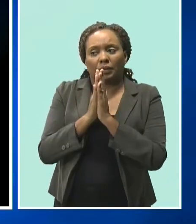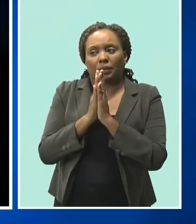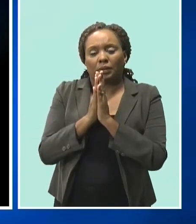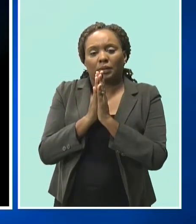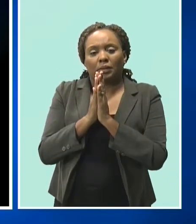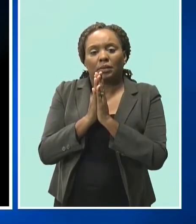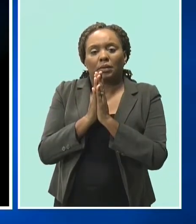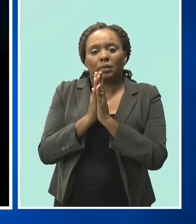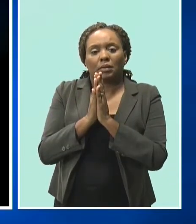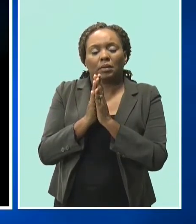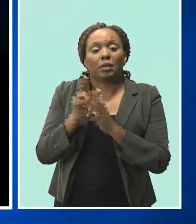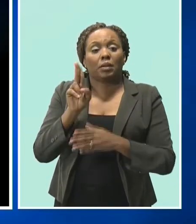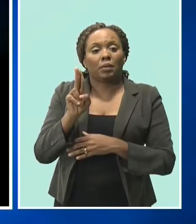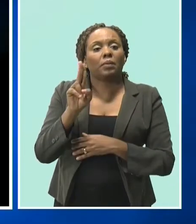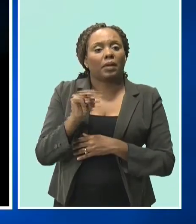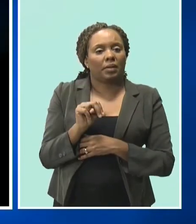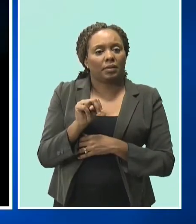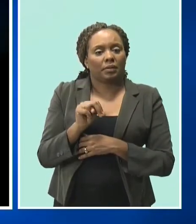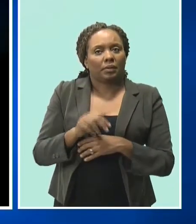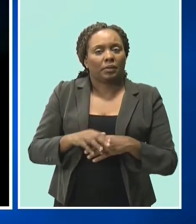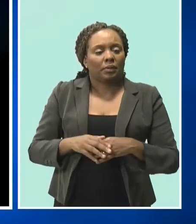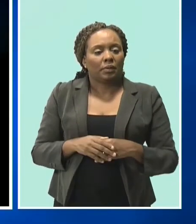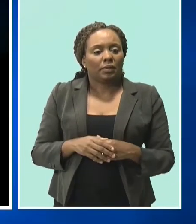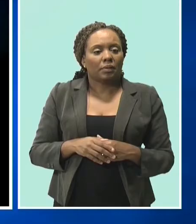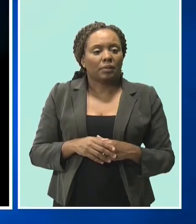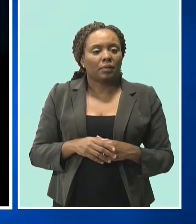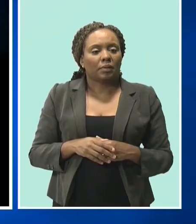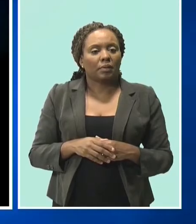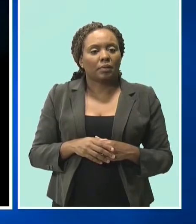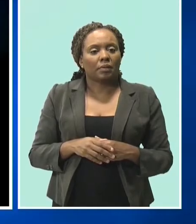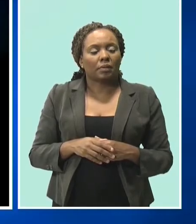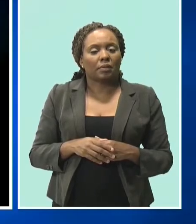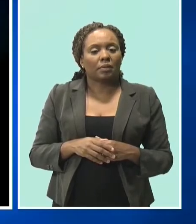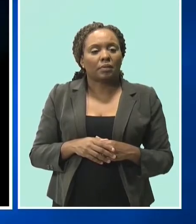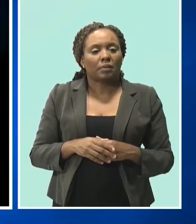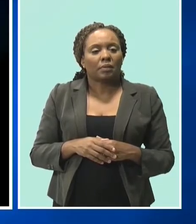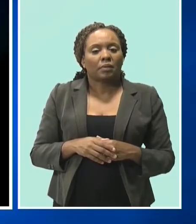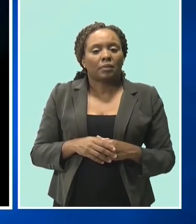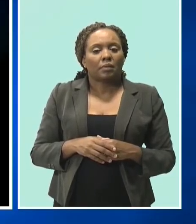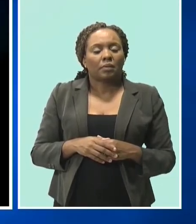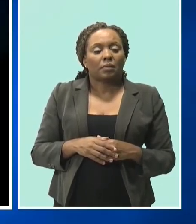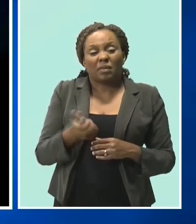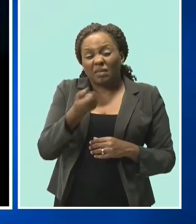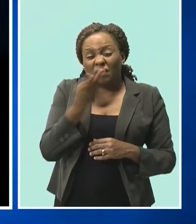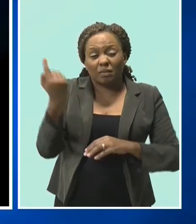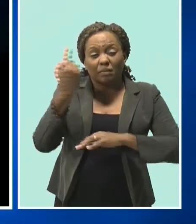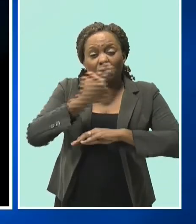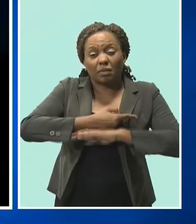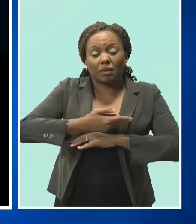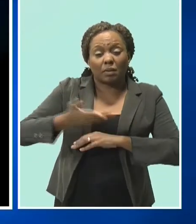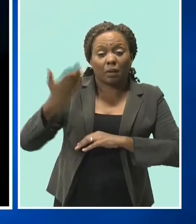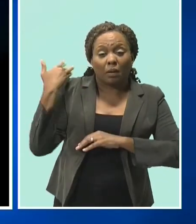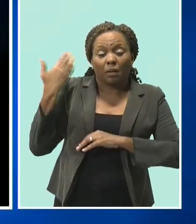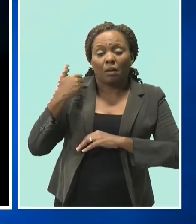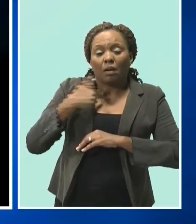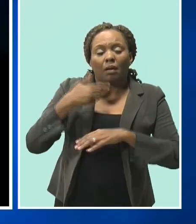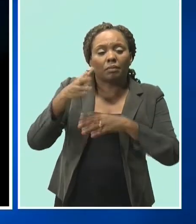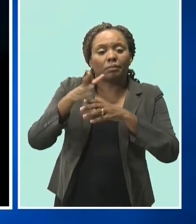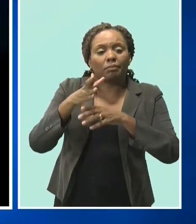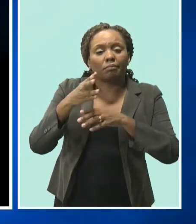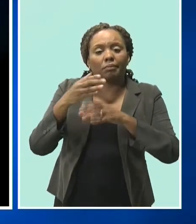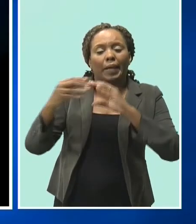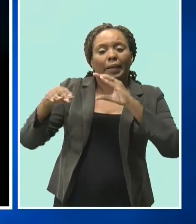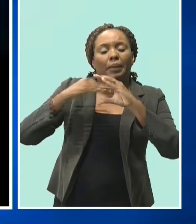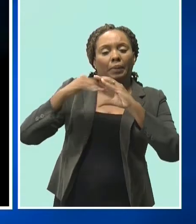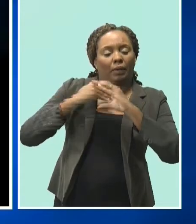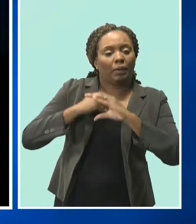the United Nations. I had just a few days ago received an email